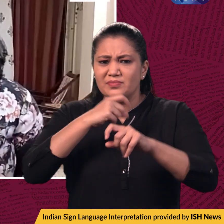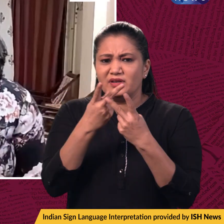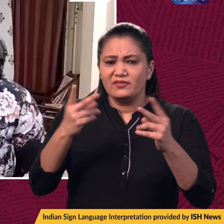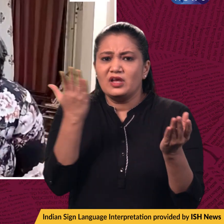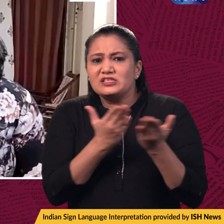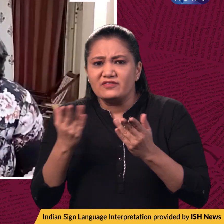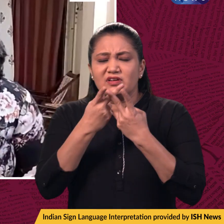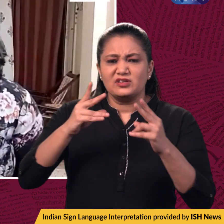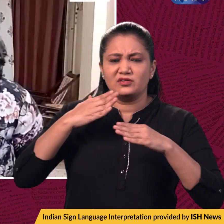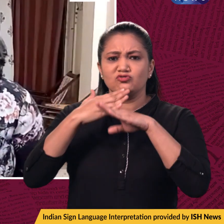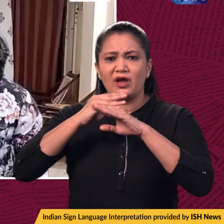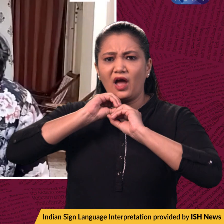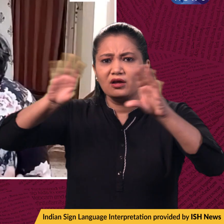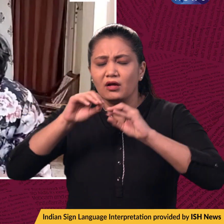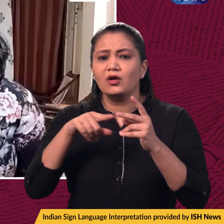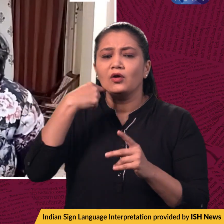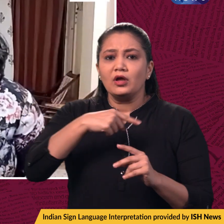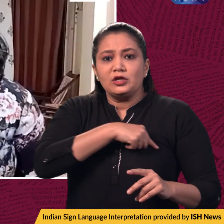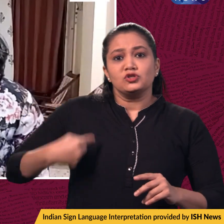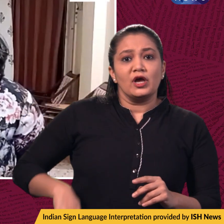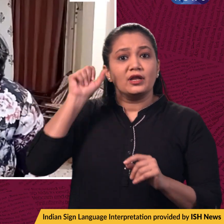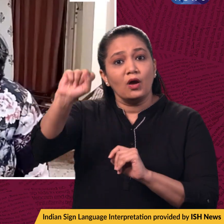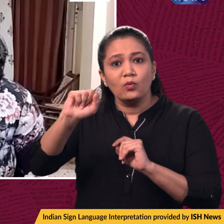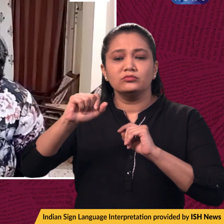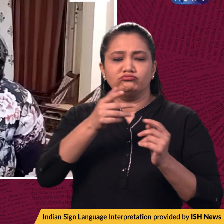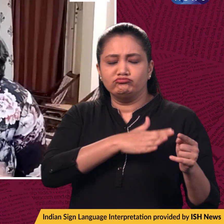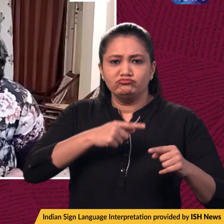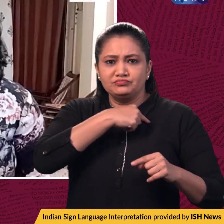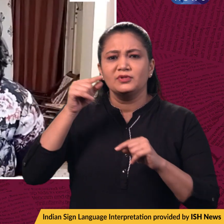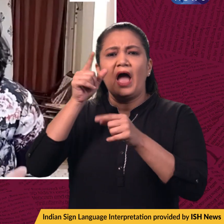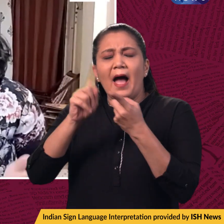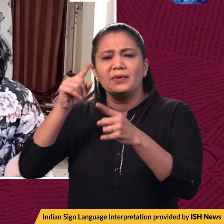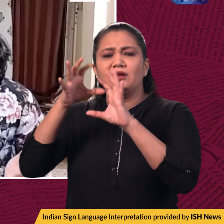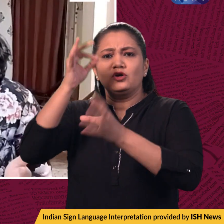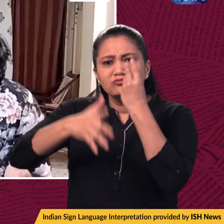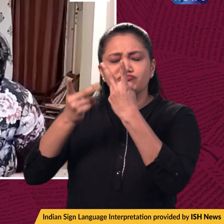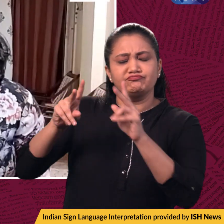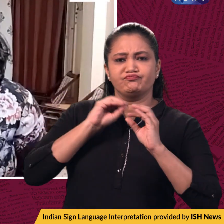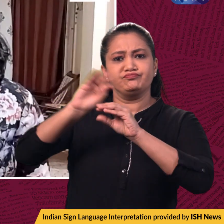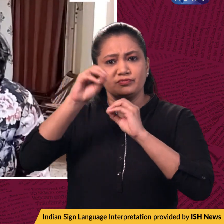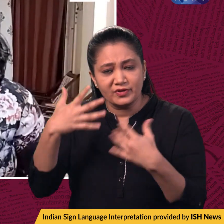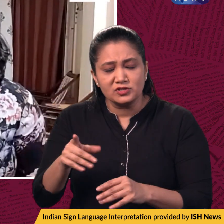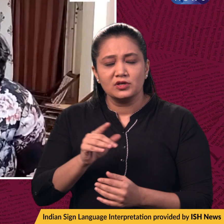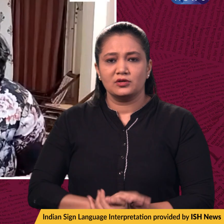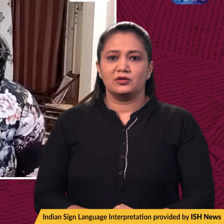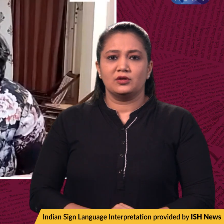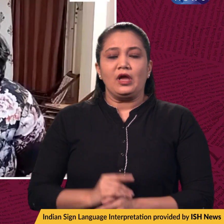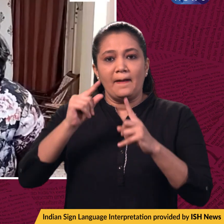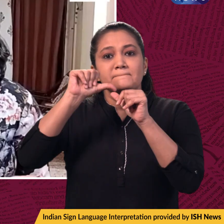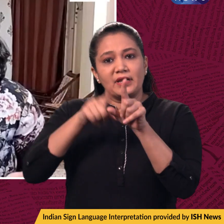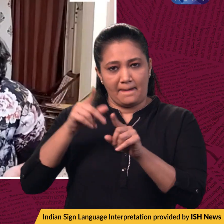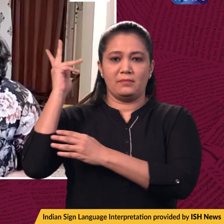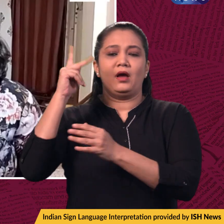company's servers sharing information with China-based entities that indirectly own a stake in